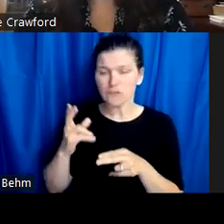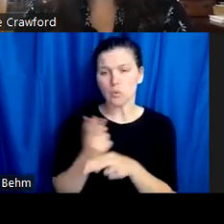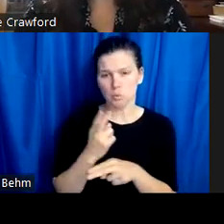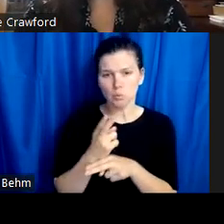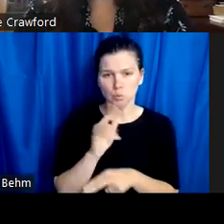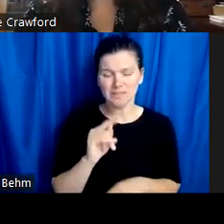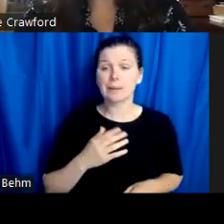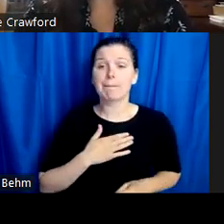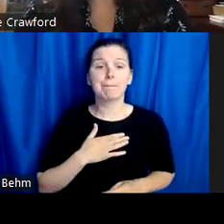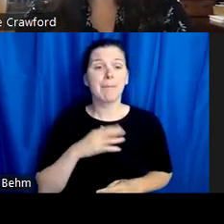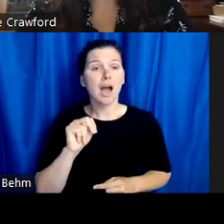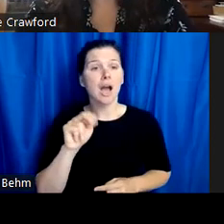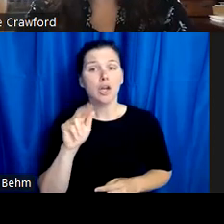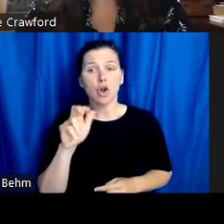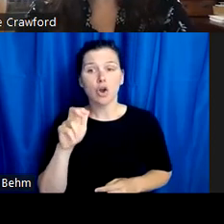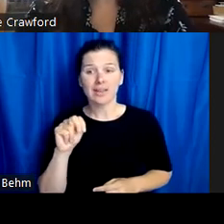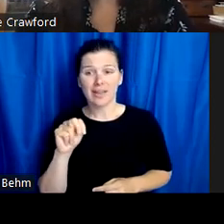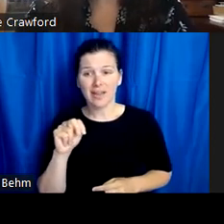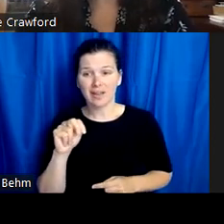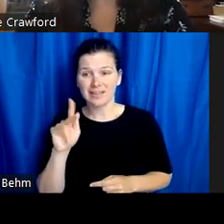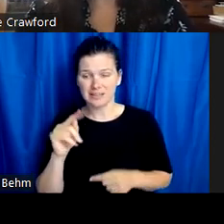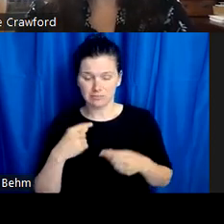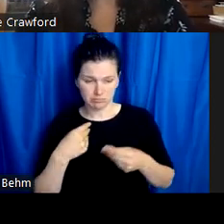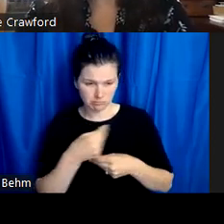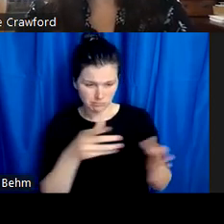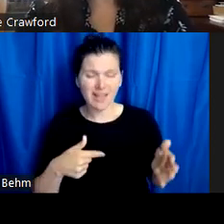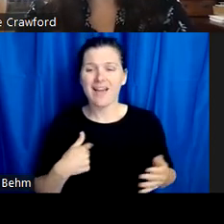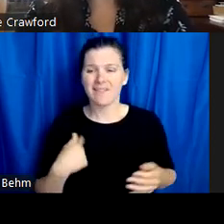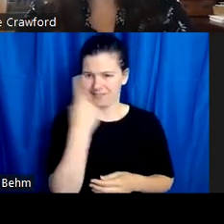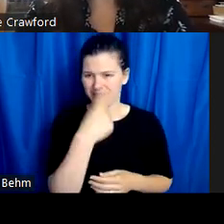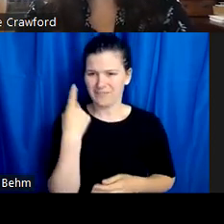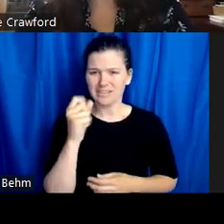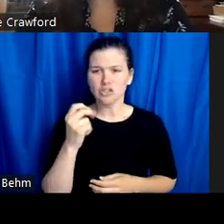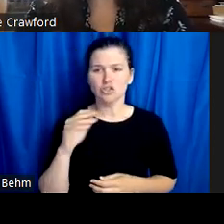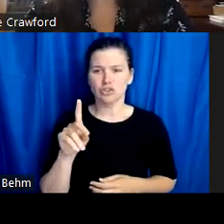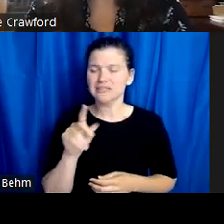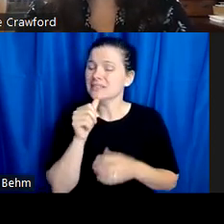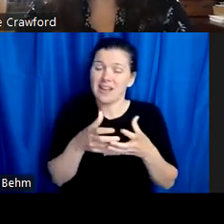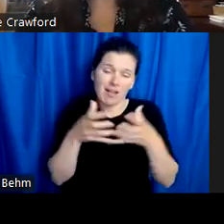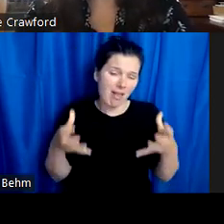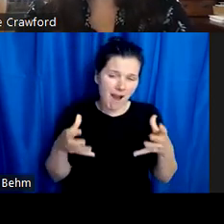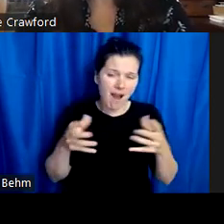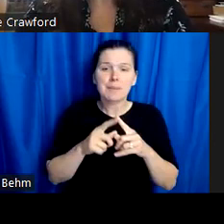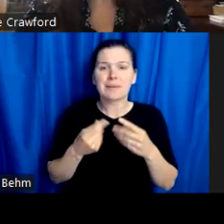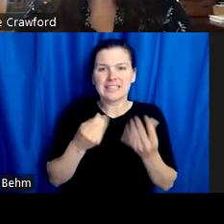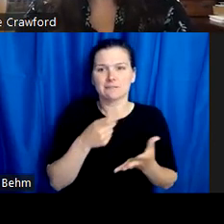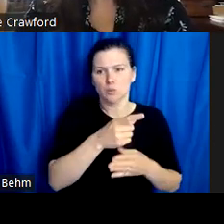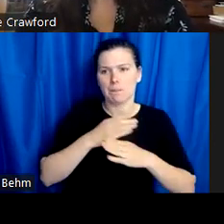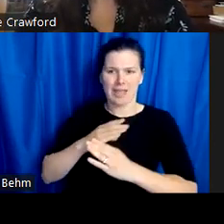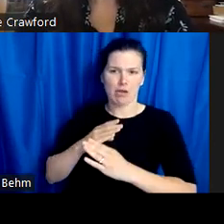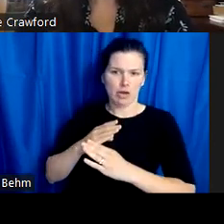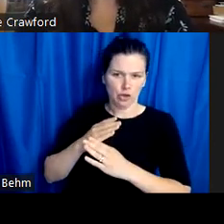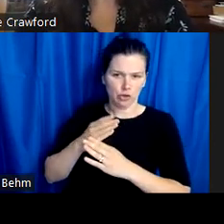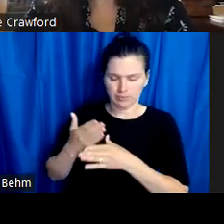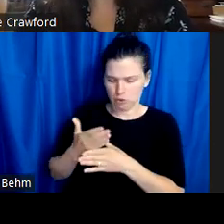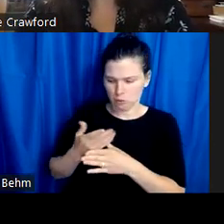kits that I distribute, they have little face shields. It's not a lot, but it gives you a barrier between you and the person.